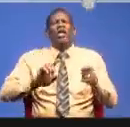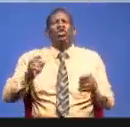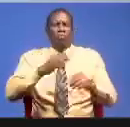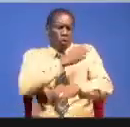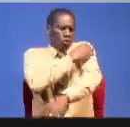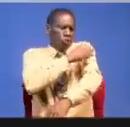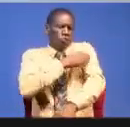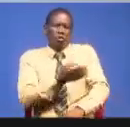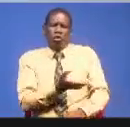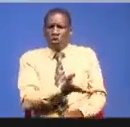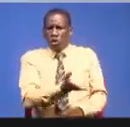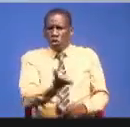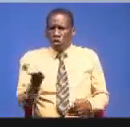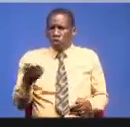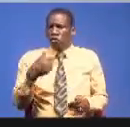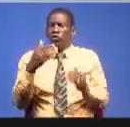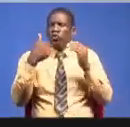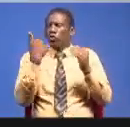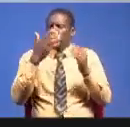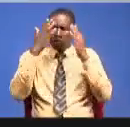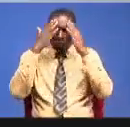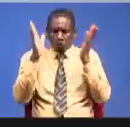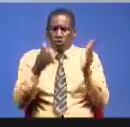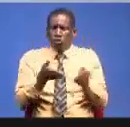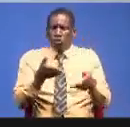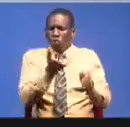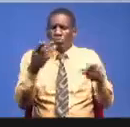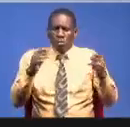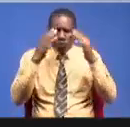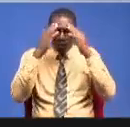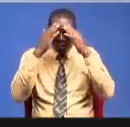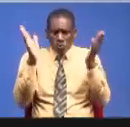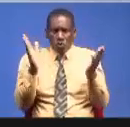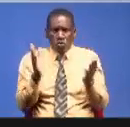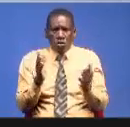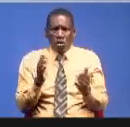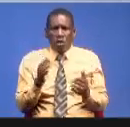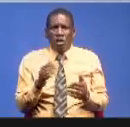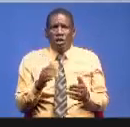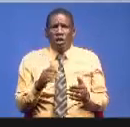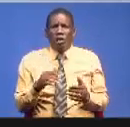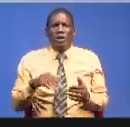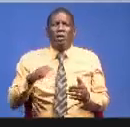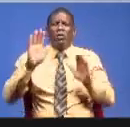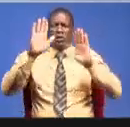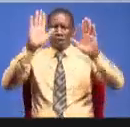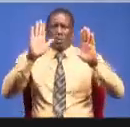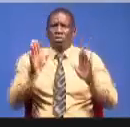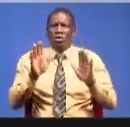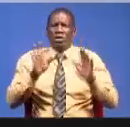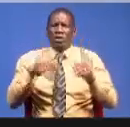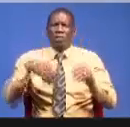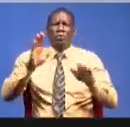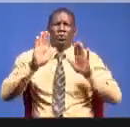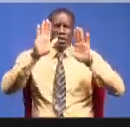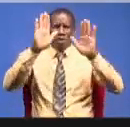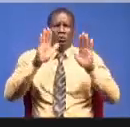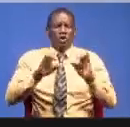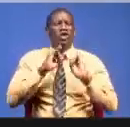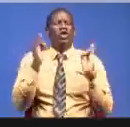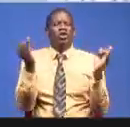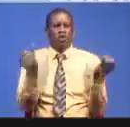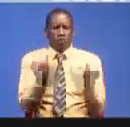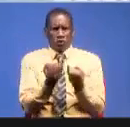you who don't know, we are the most critical and important